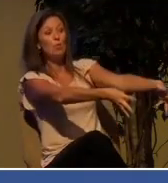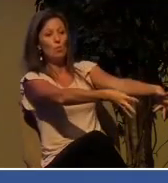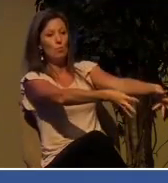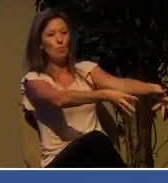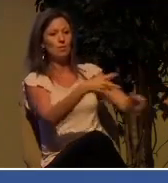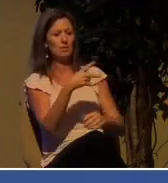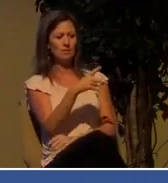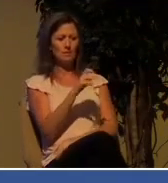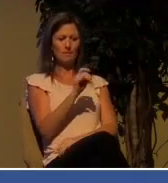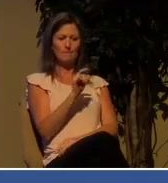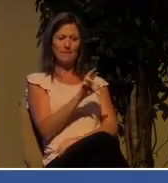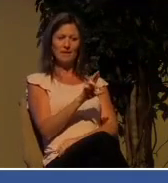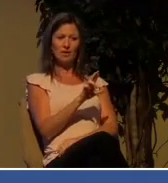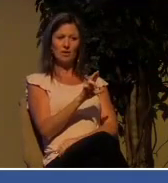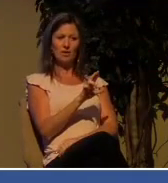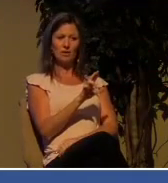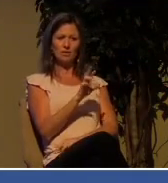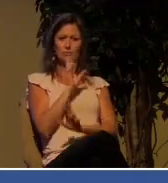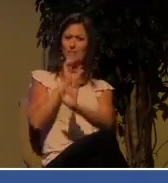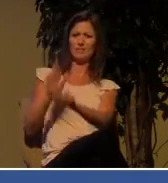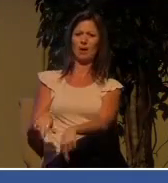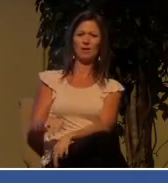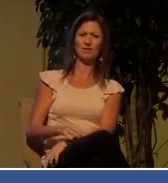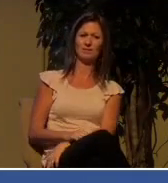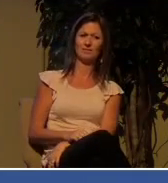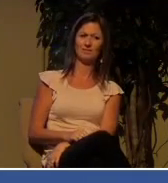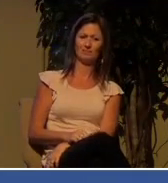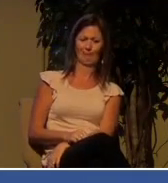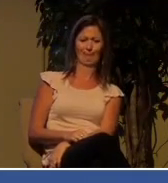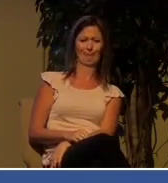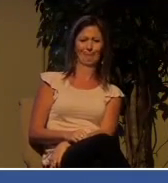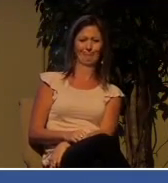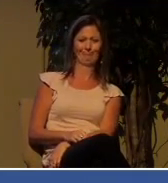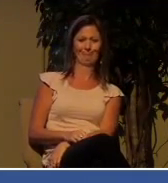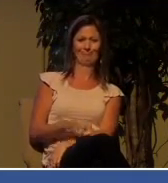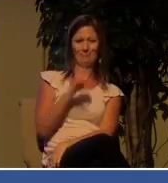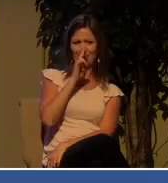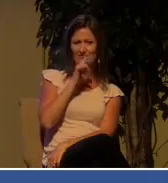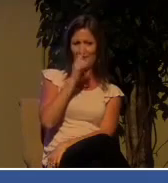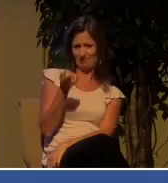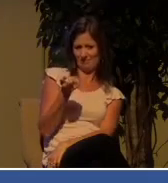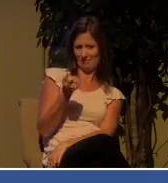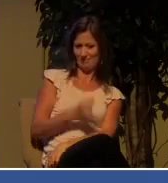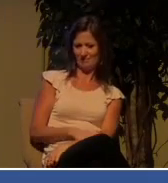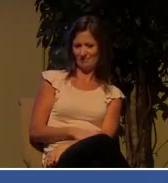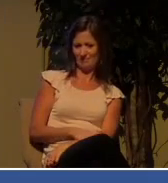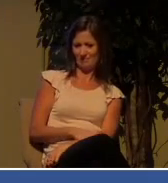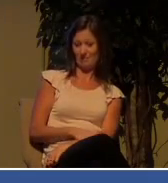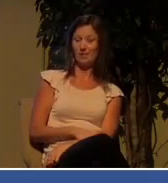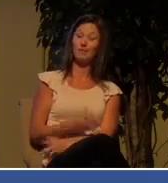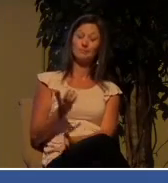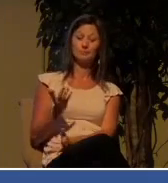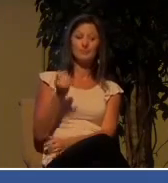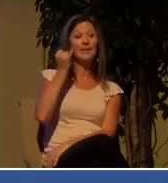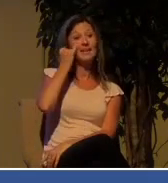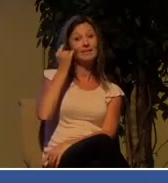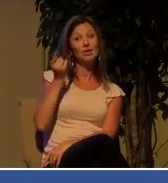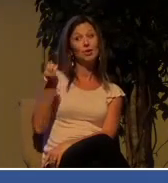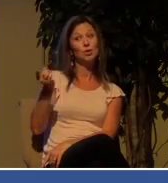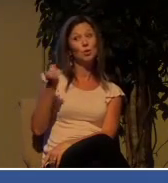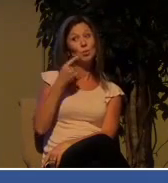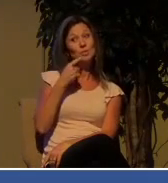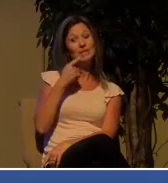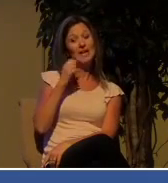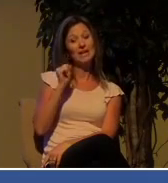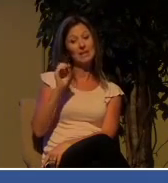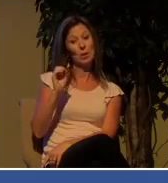Peter's response almost sounds like he's trying to humor Jesus. Well, because you say so,